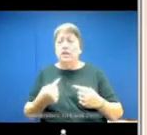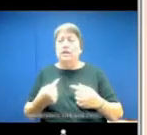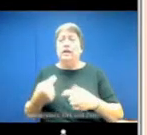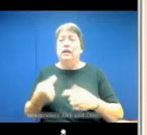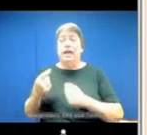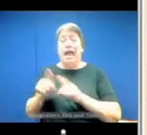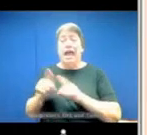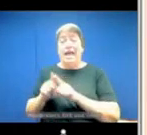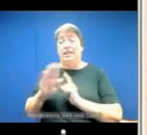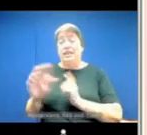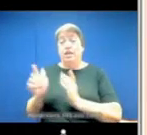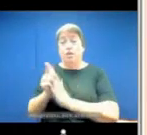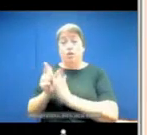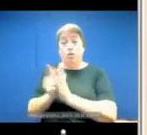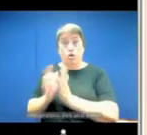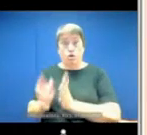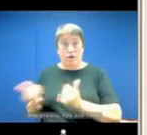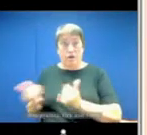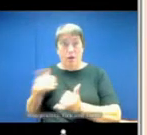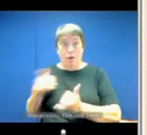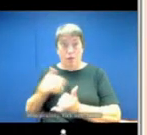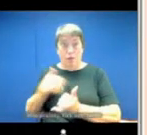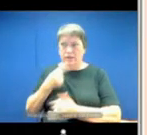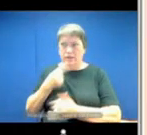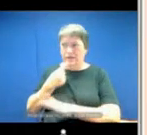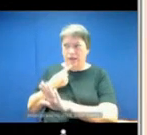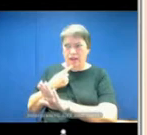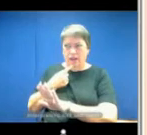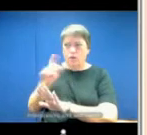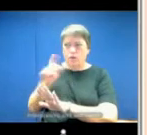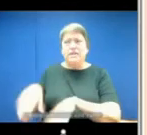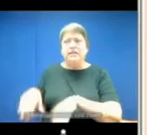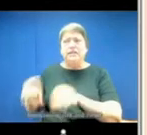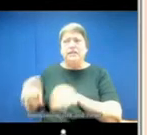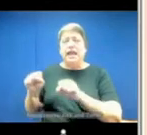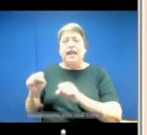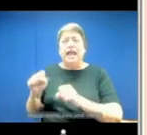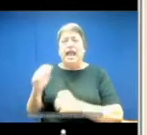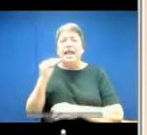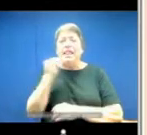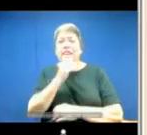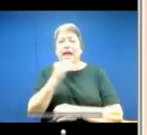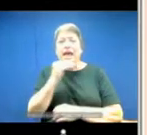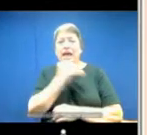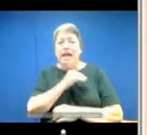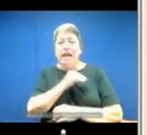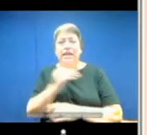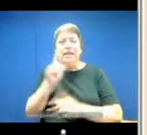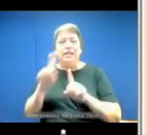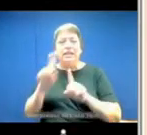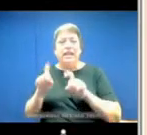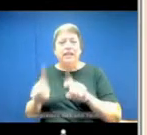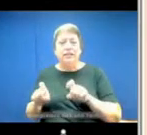we started requiring that they take lie detector tests before, because you can't tell who's lying to